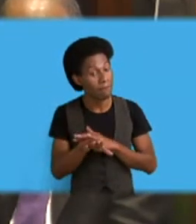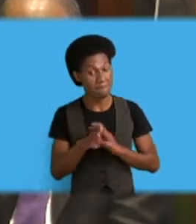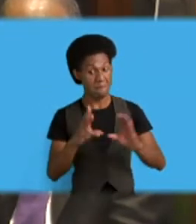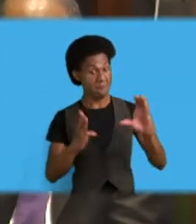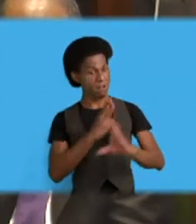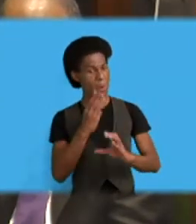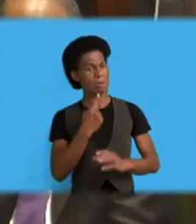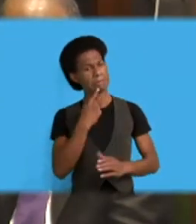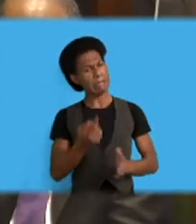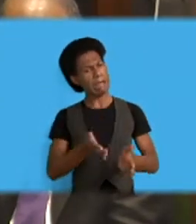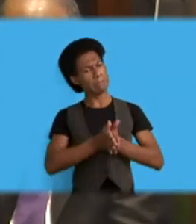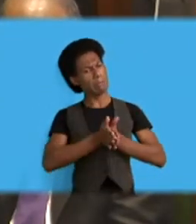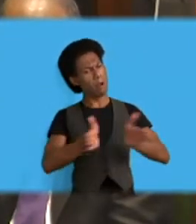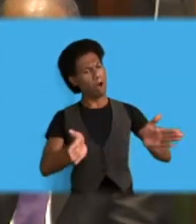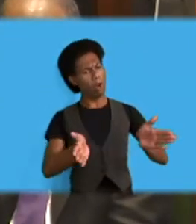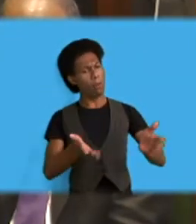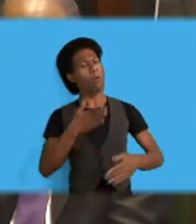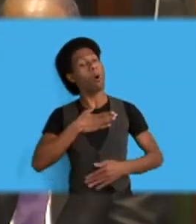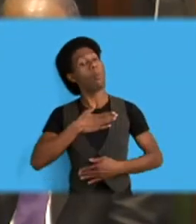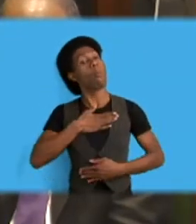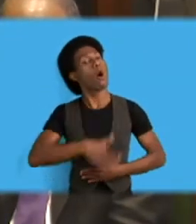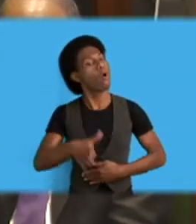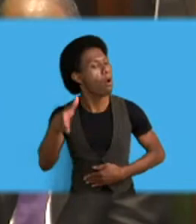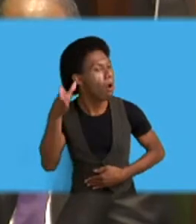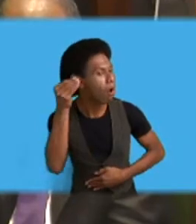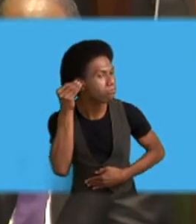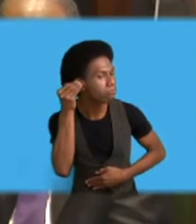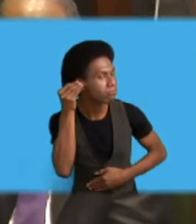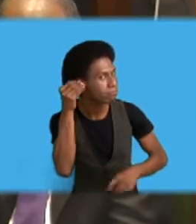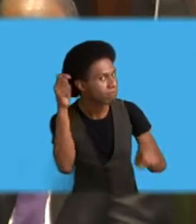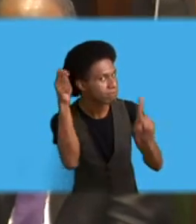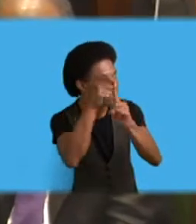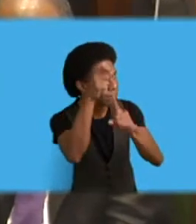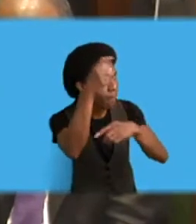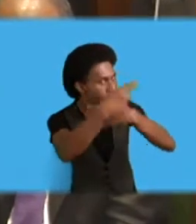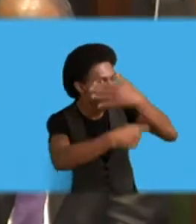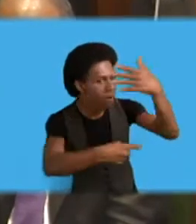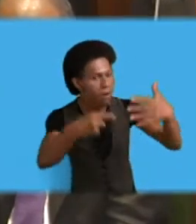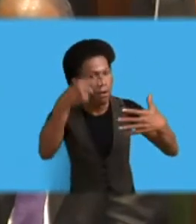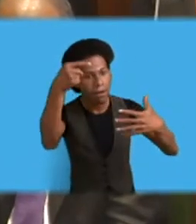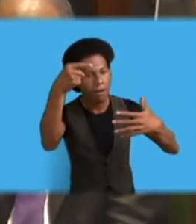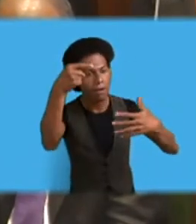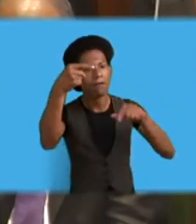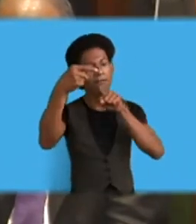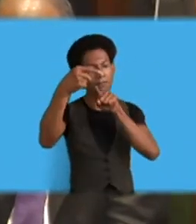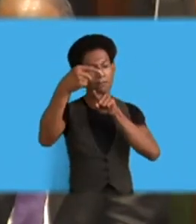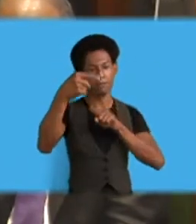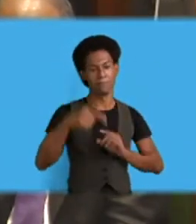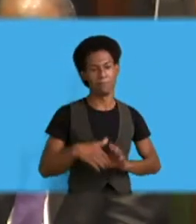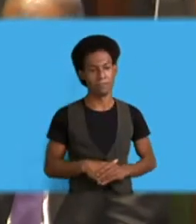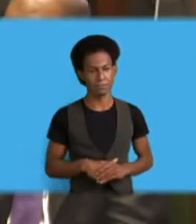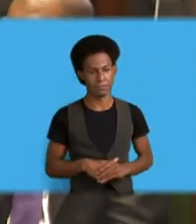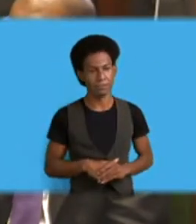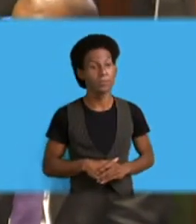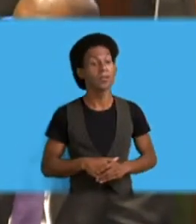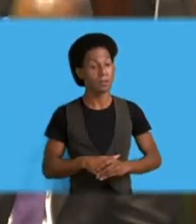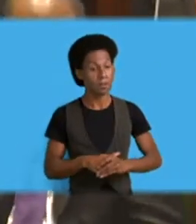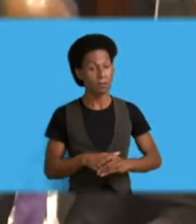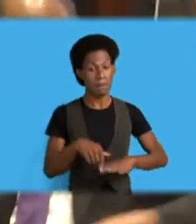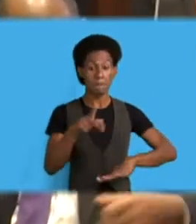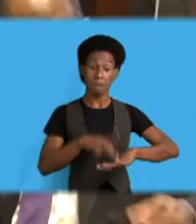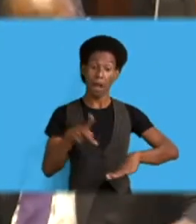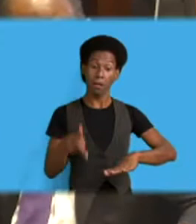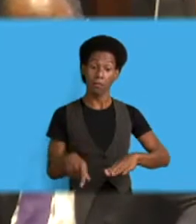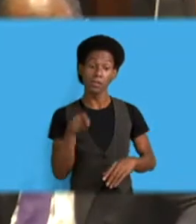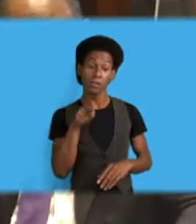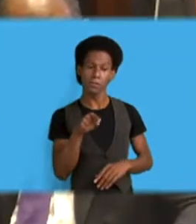of the same to determine the accuracy of the statement, and I strongly believe that Parliament has a right to know, Mr. Deputy Speaker. Mr. Deputy Speaker, sir,